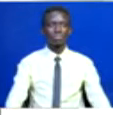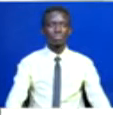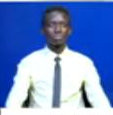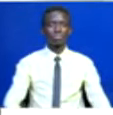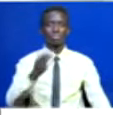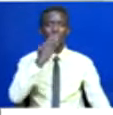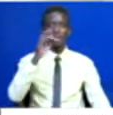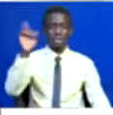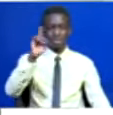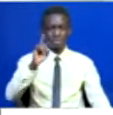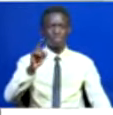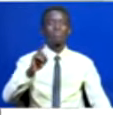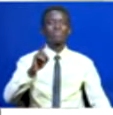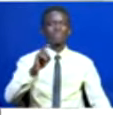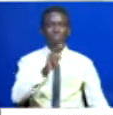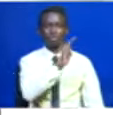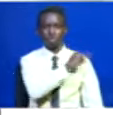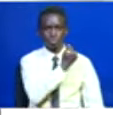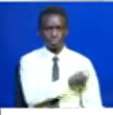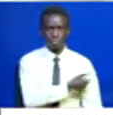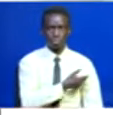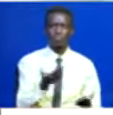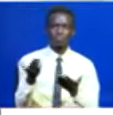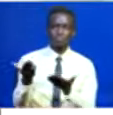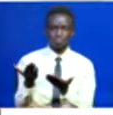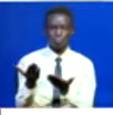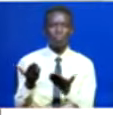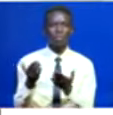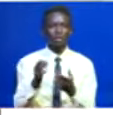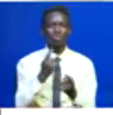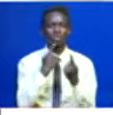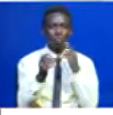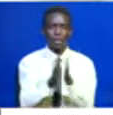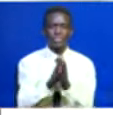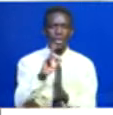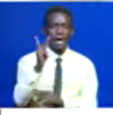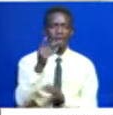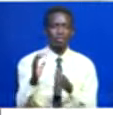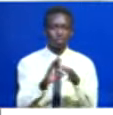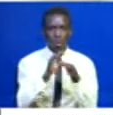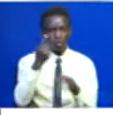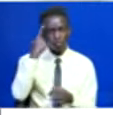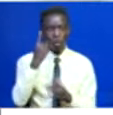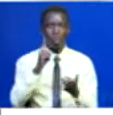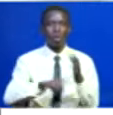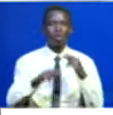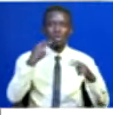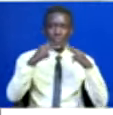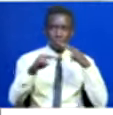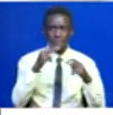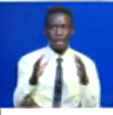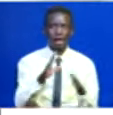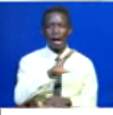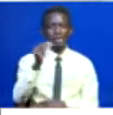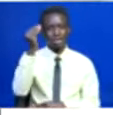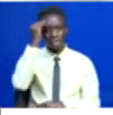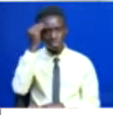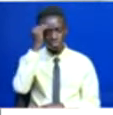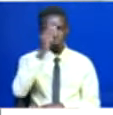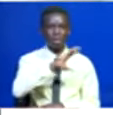Kenyatta National Hospital workers allied to the Kenya Union of Domestic Hotels, Betting Educational Institutions